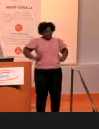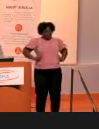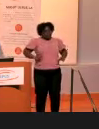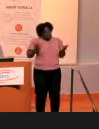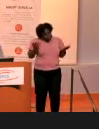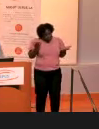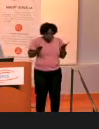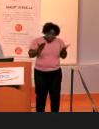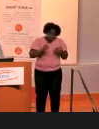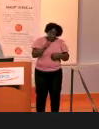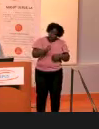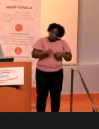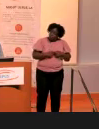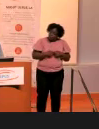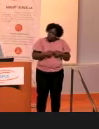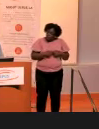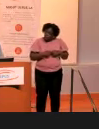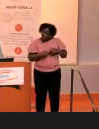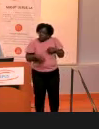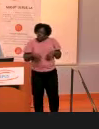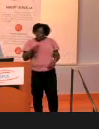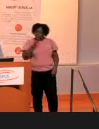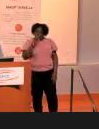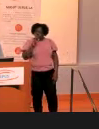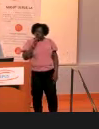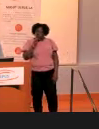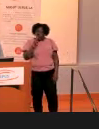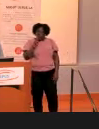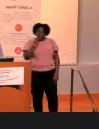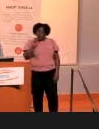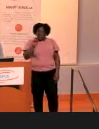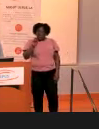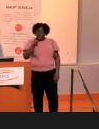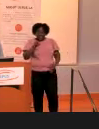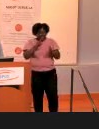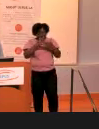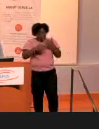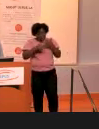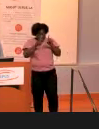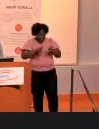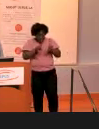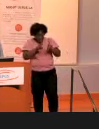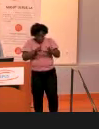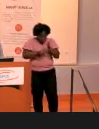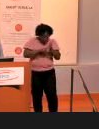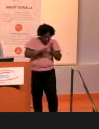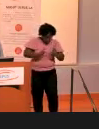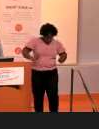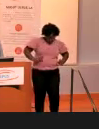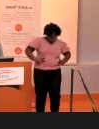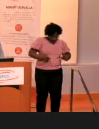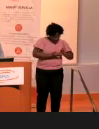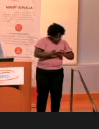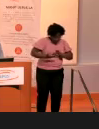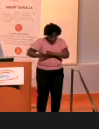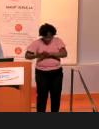kidneys. The creatinine is the blood test that we're looking at for kidney function, and we're wanting to see if that